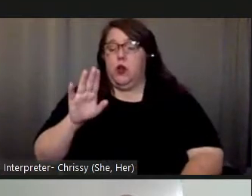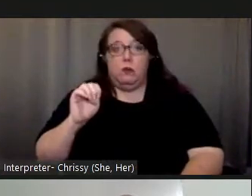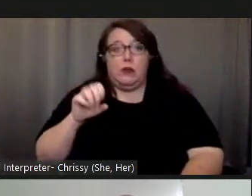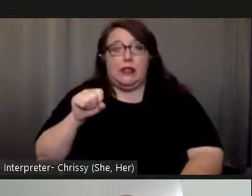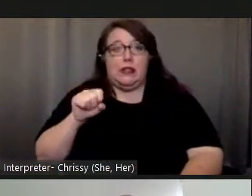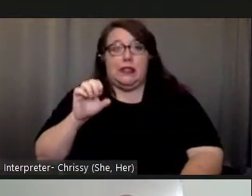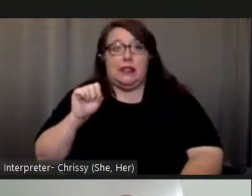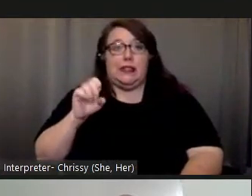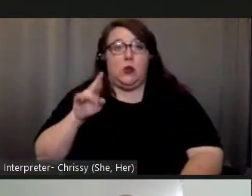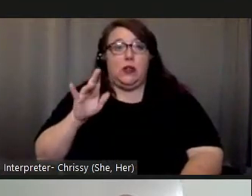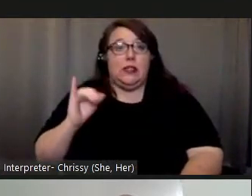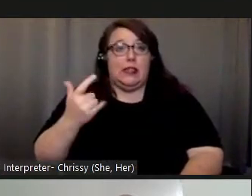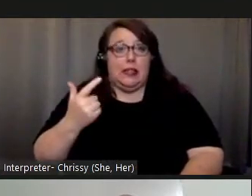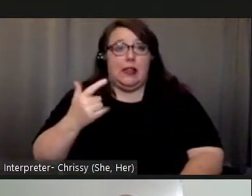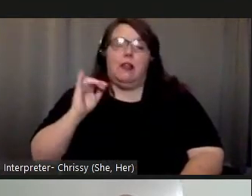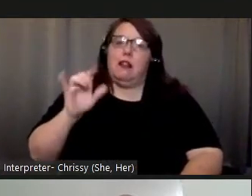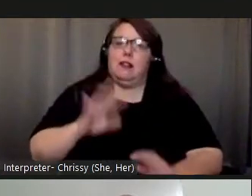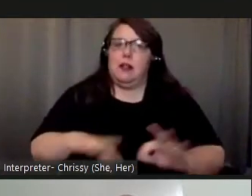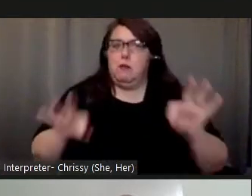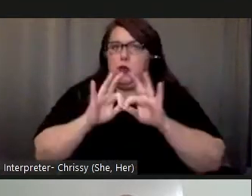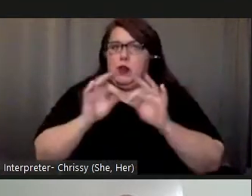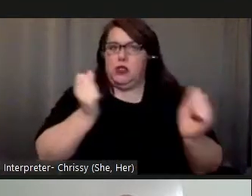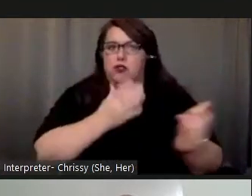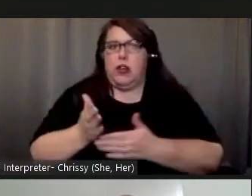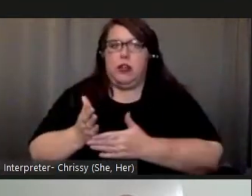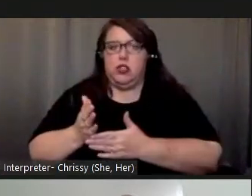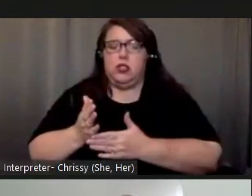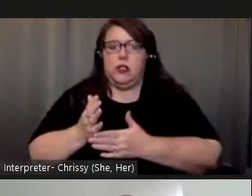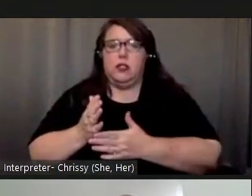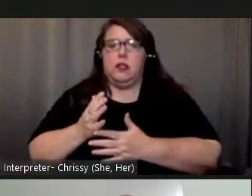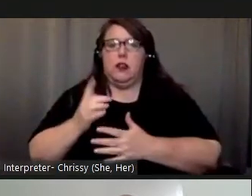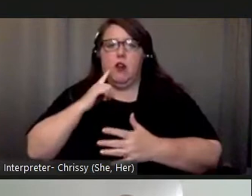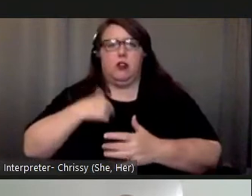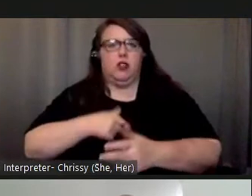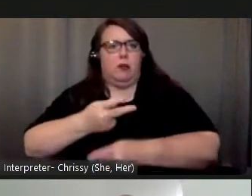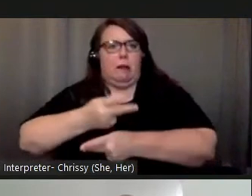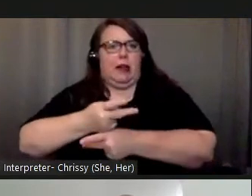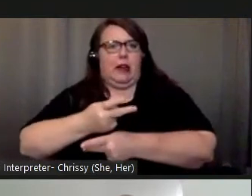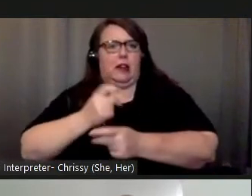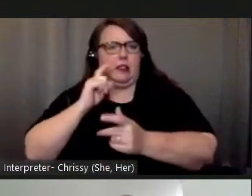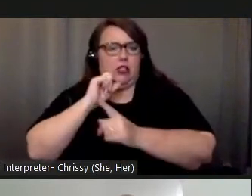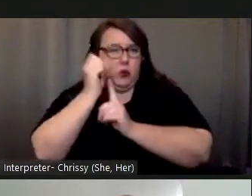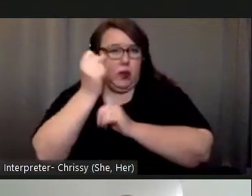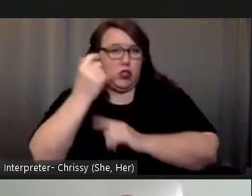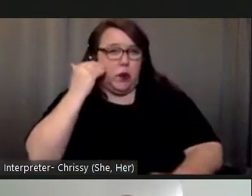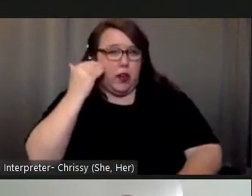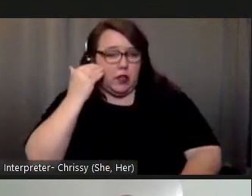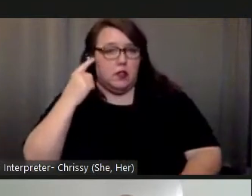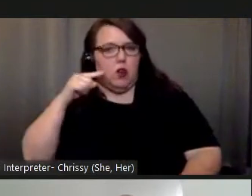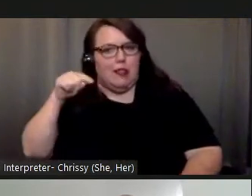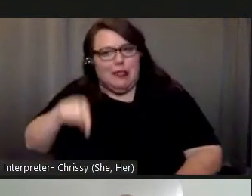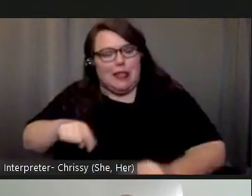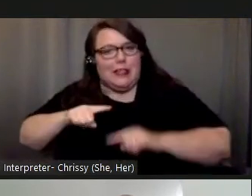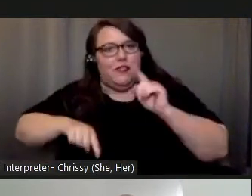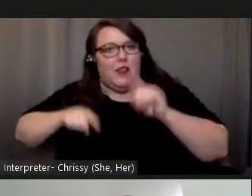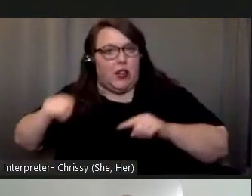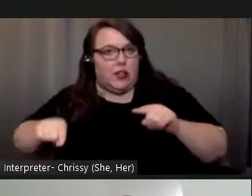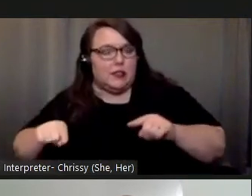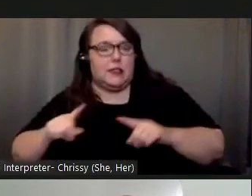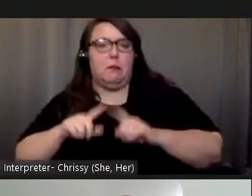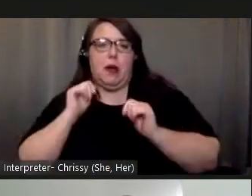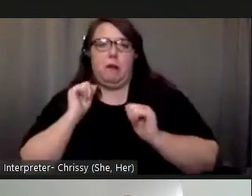really important strategy for us to maintain our situational awareness for these variants, but also to be able to